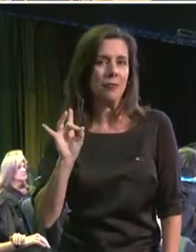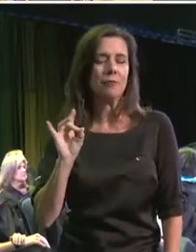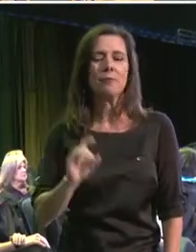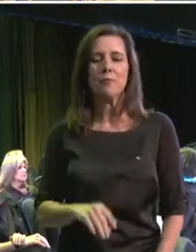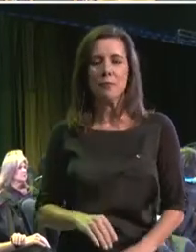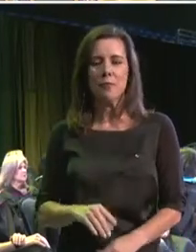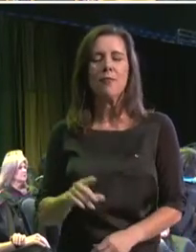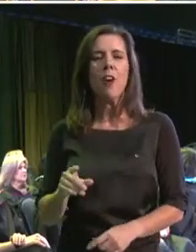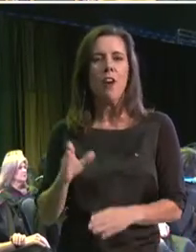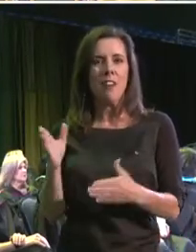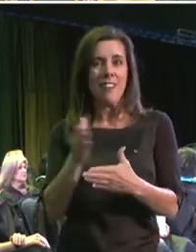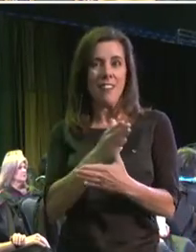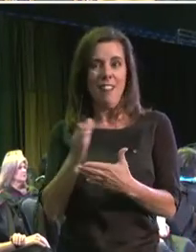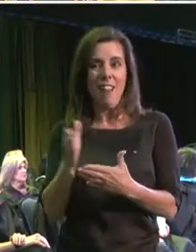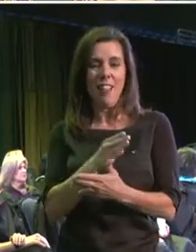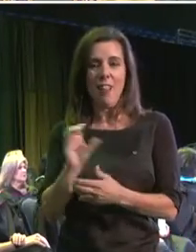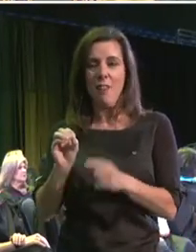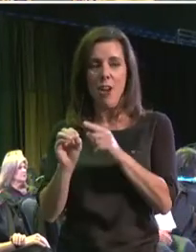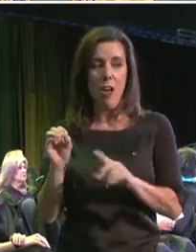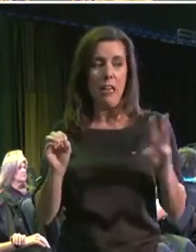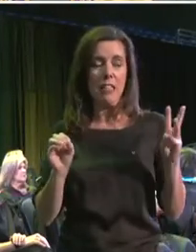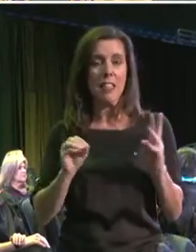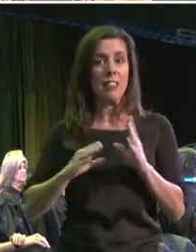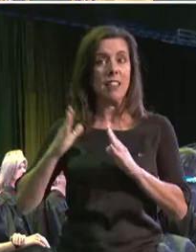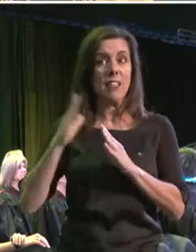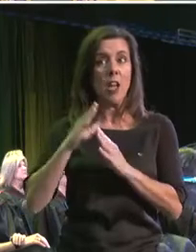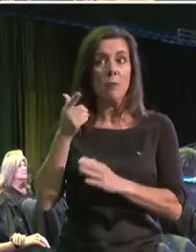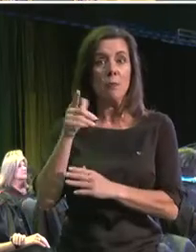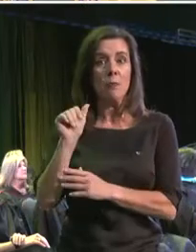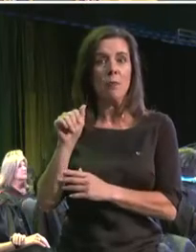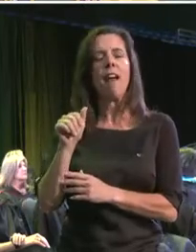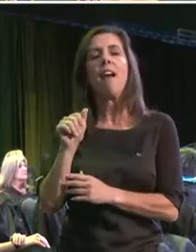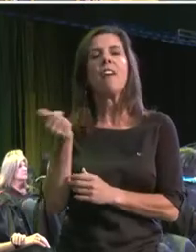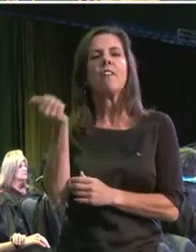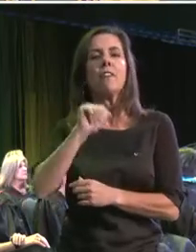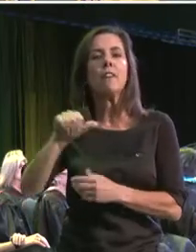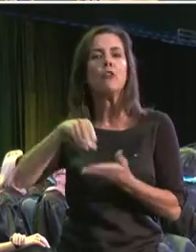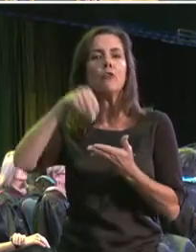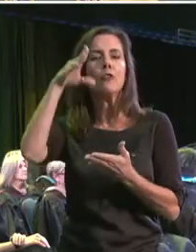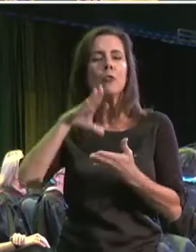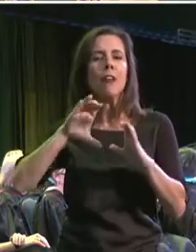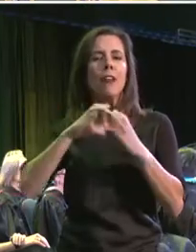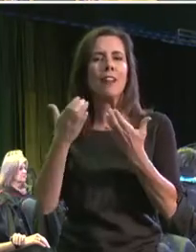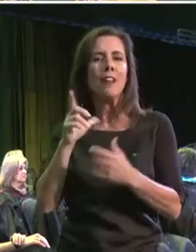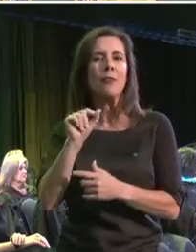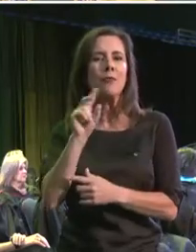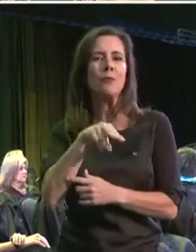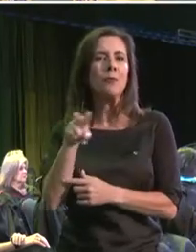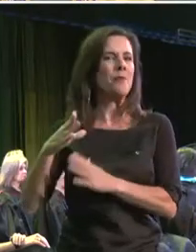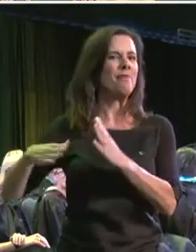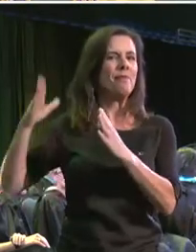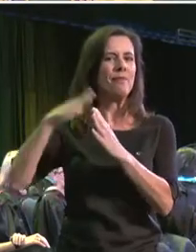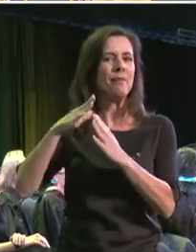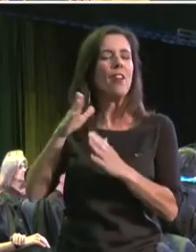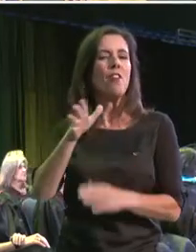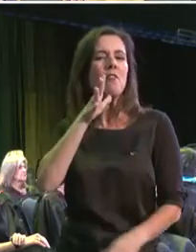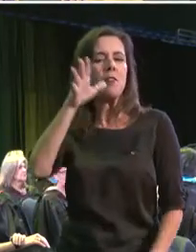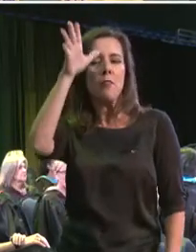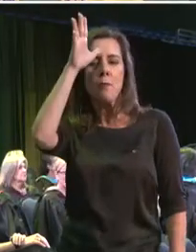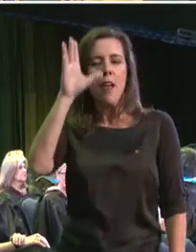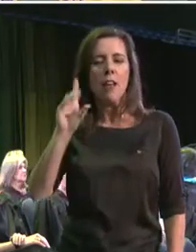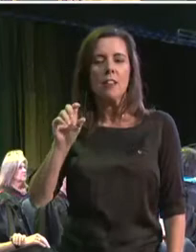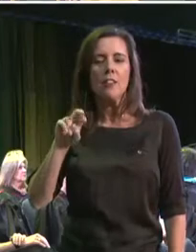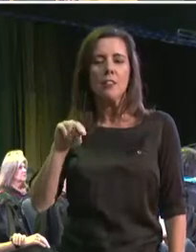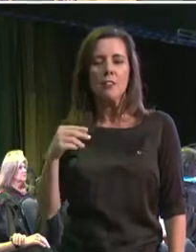6.88 on a 6-point scale. It's the highest GPA of any student in the class of 2022. She is the daughter of Doan